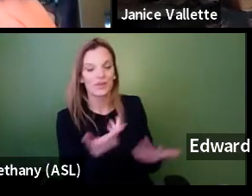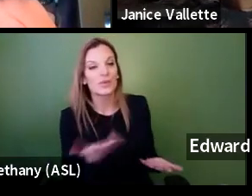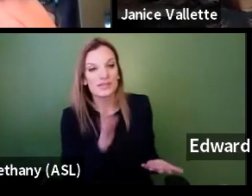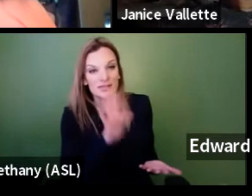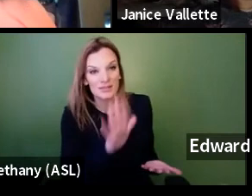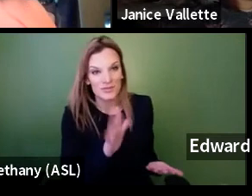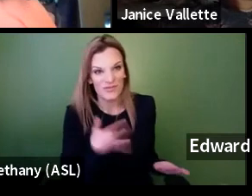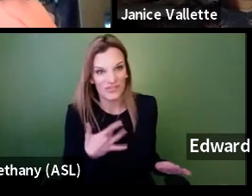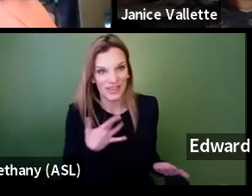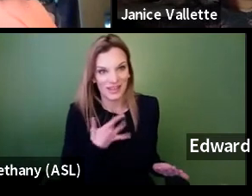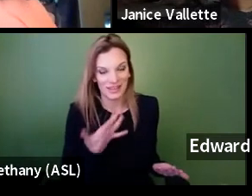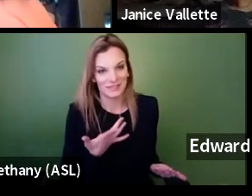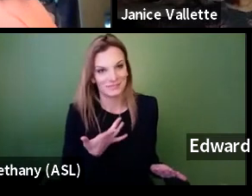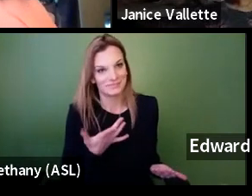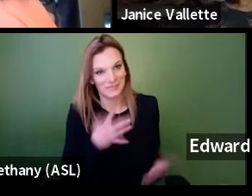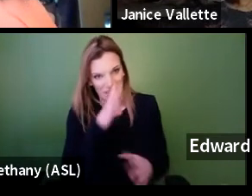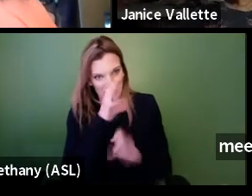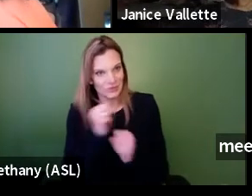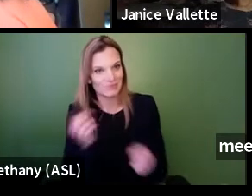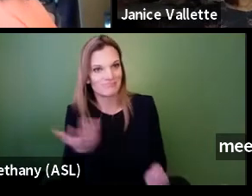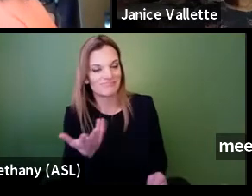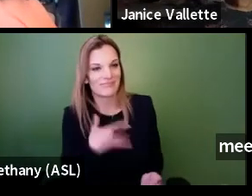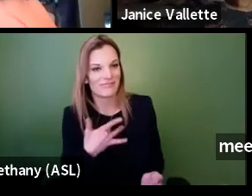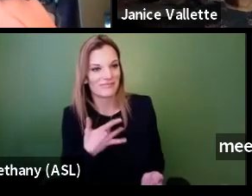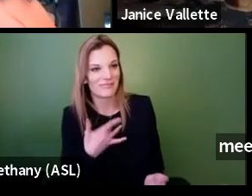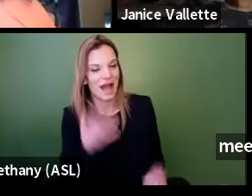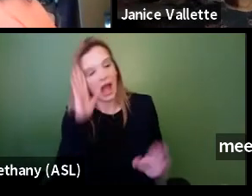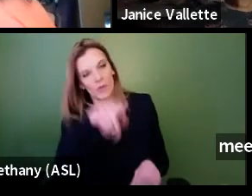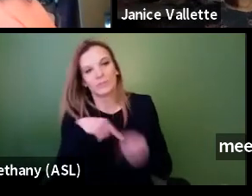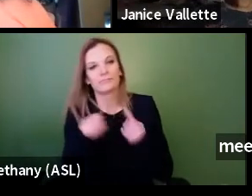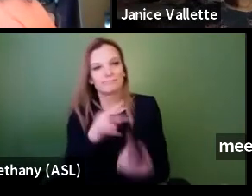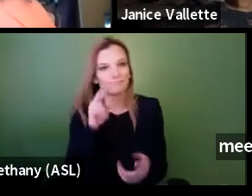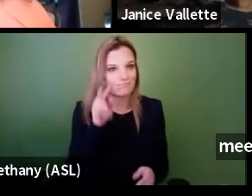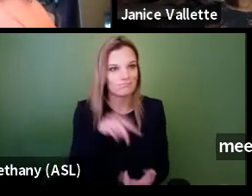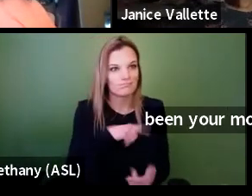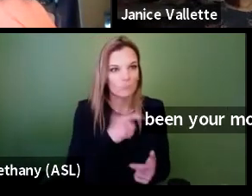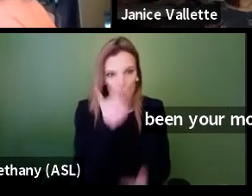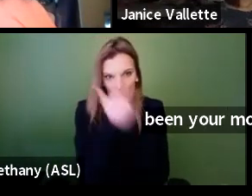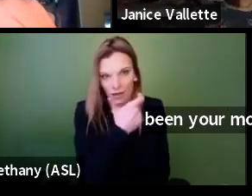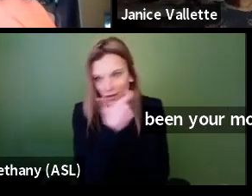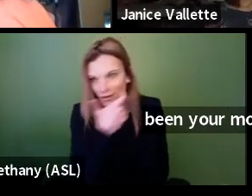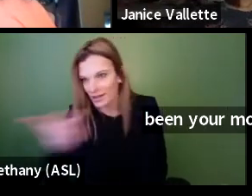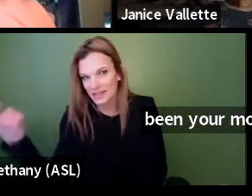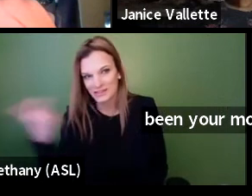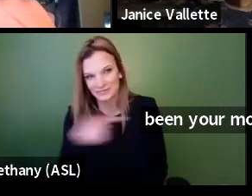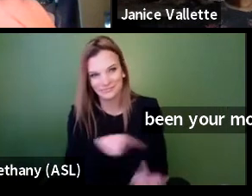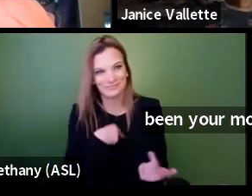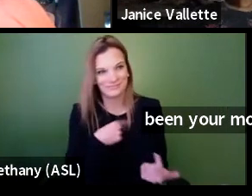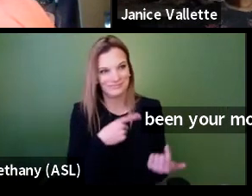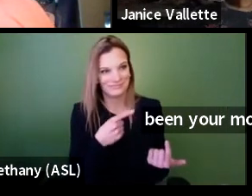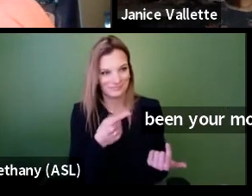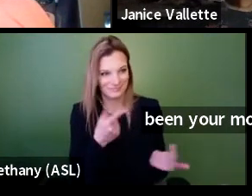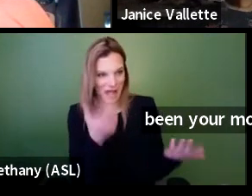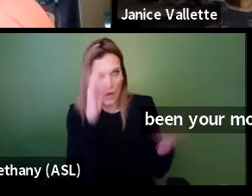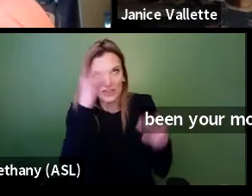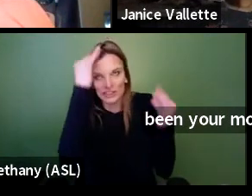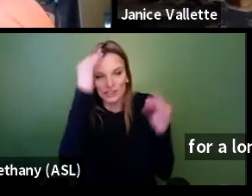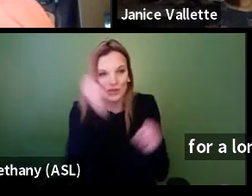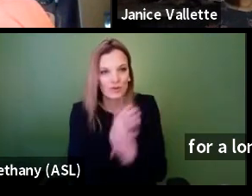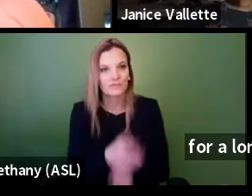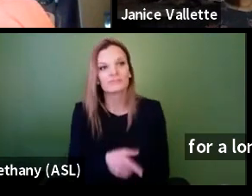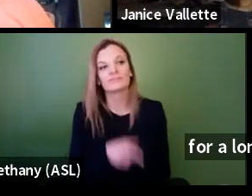most interesting aspect, even though I know you've been watching for a long time and thinking and working toward this day? The